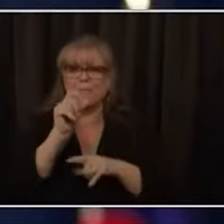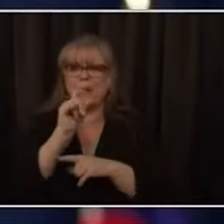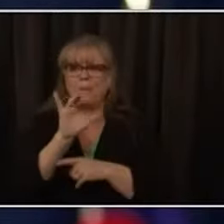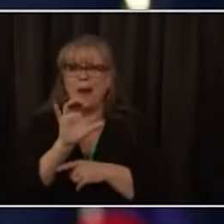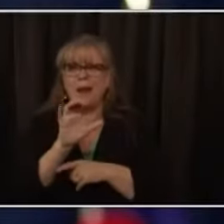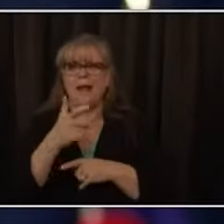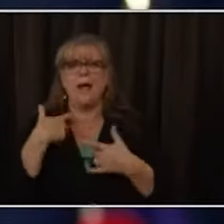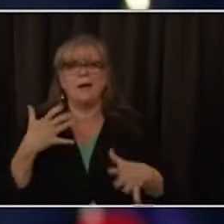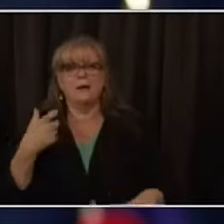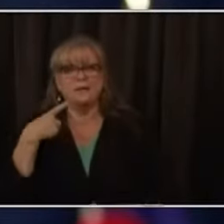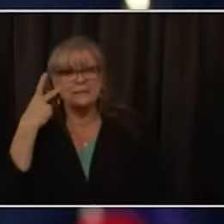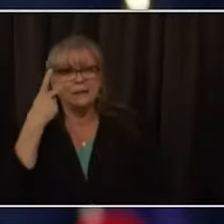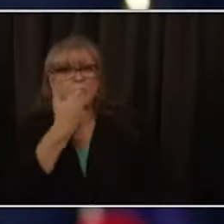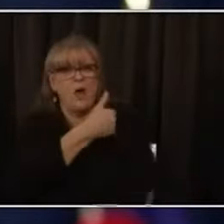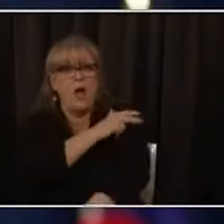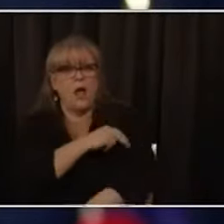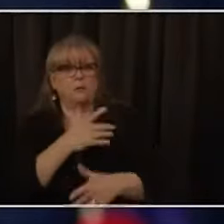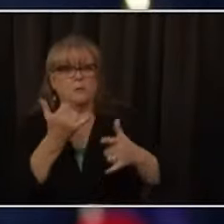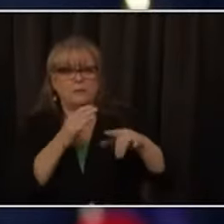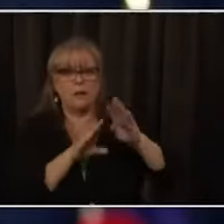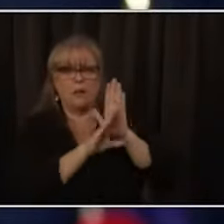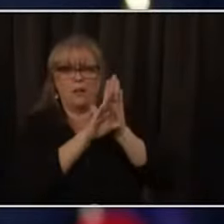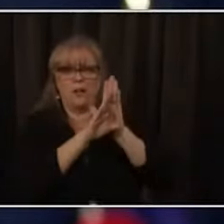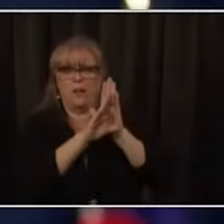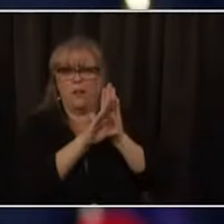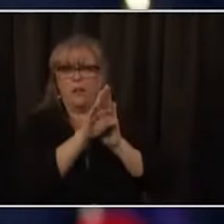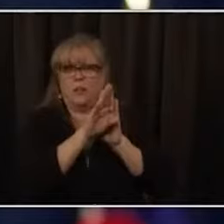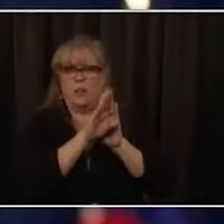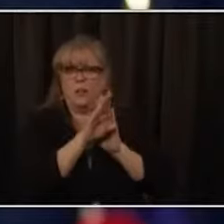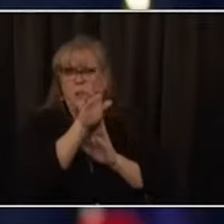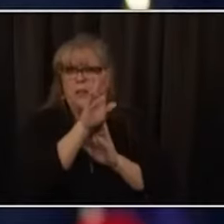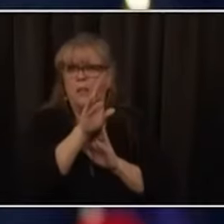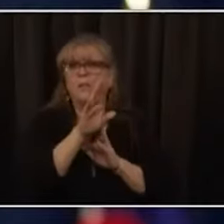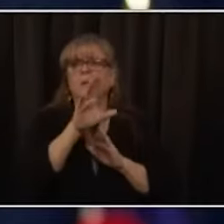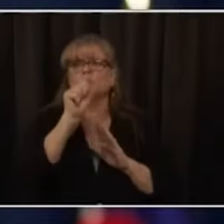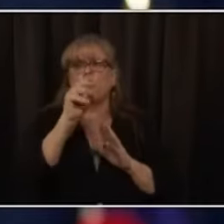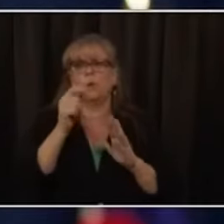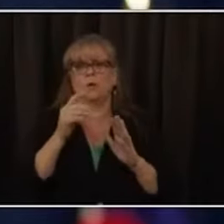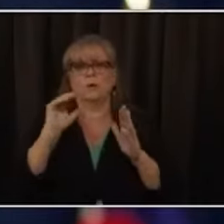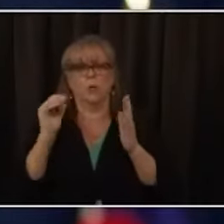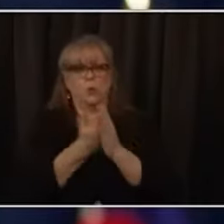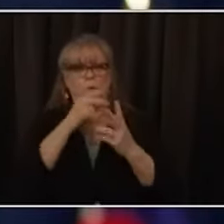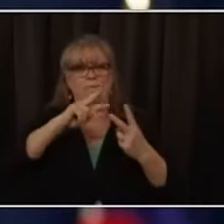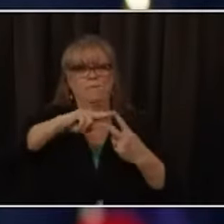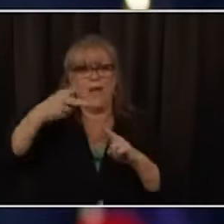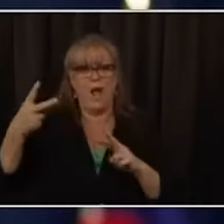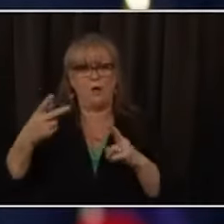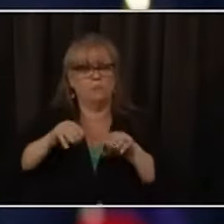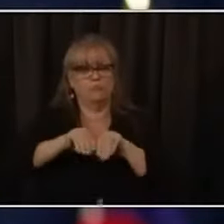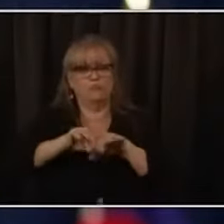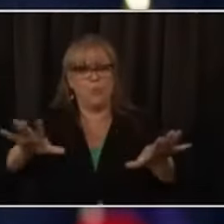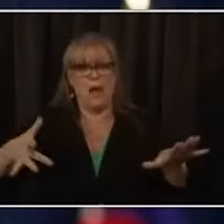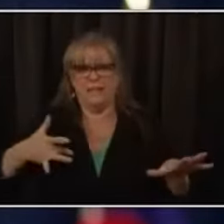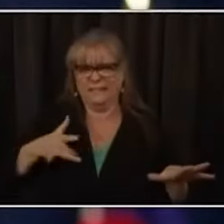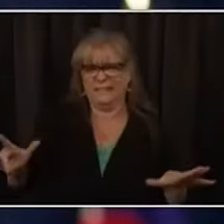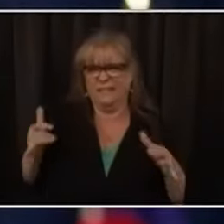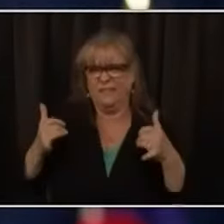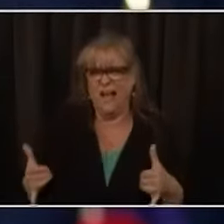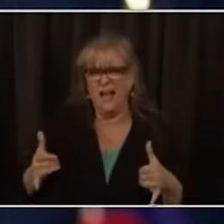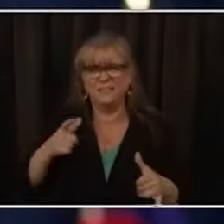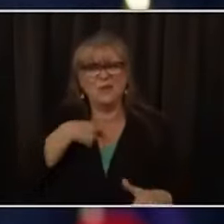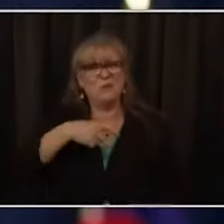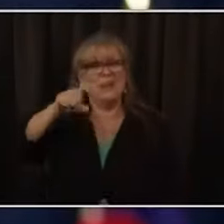of unvaccinated younger Coloradans and newer variants of the deadly virus that spread easier. We need to stay vigilant for just a few more